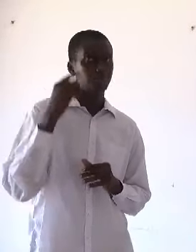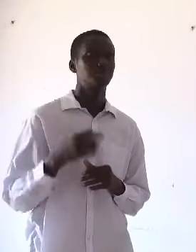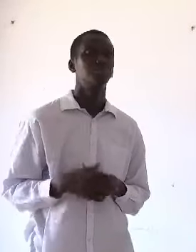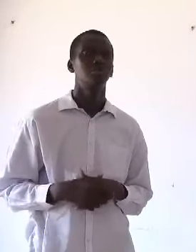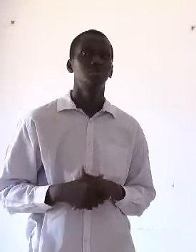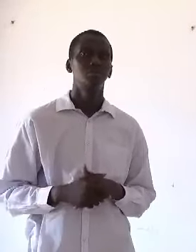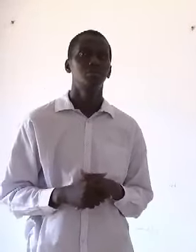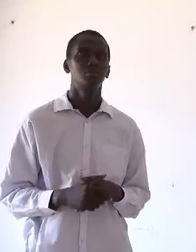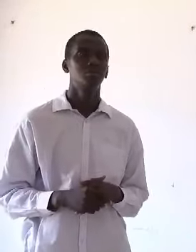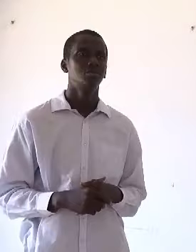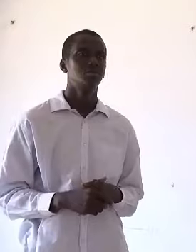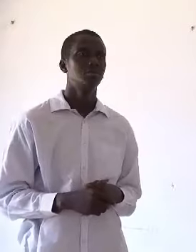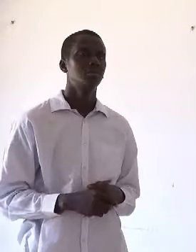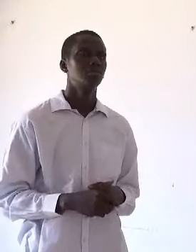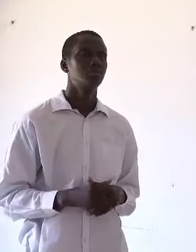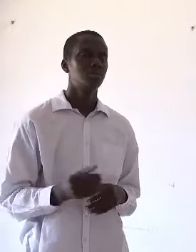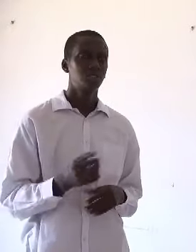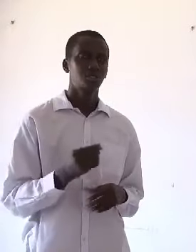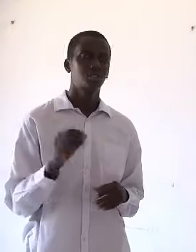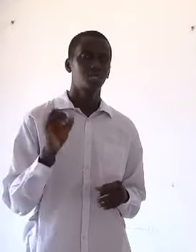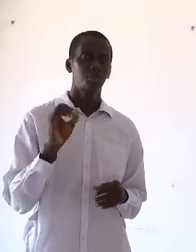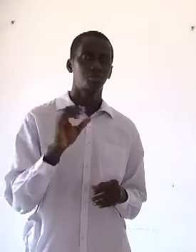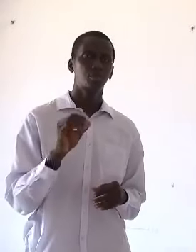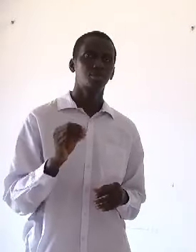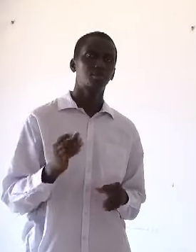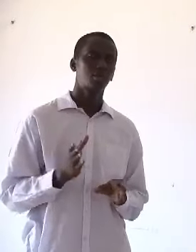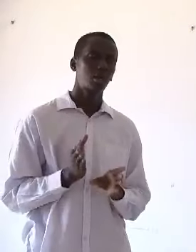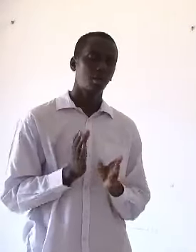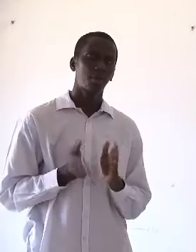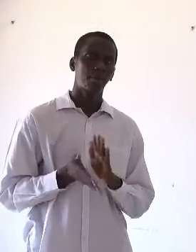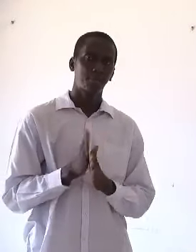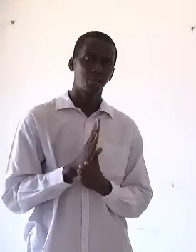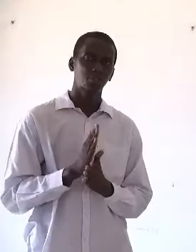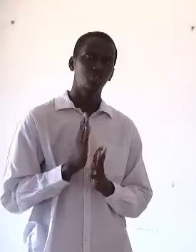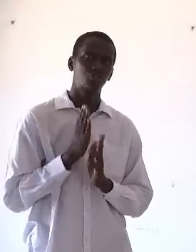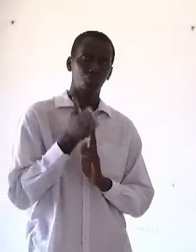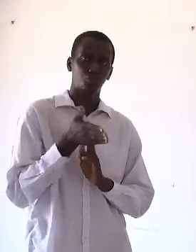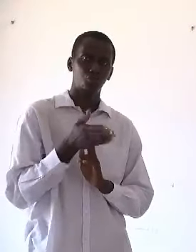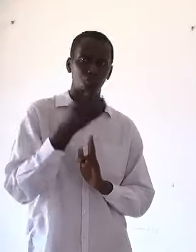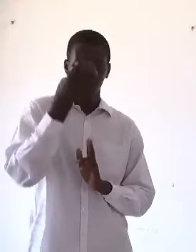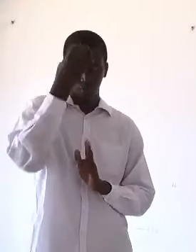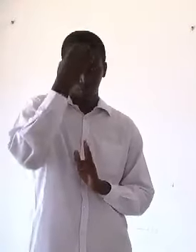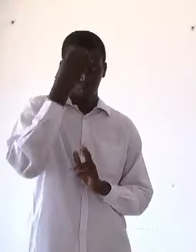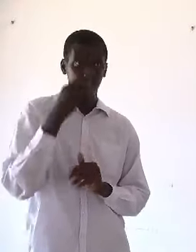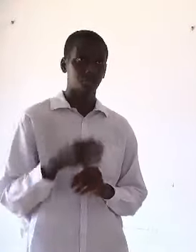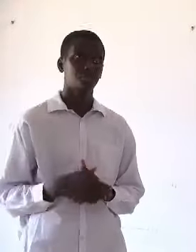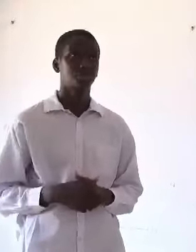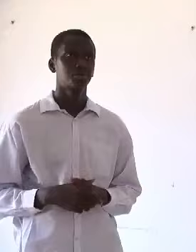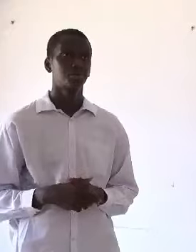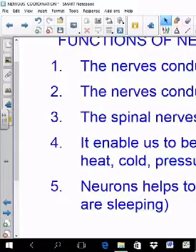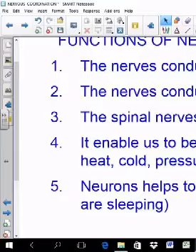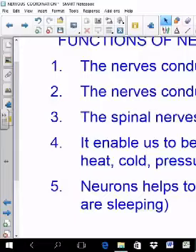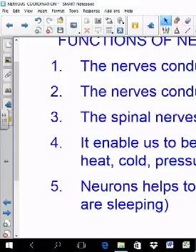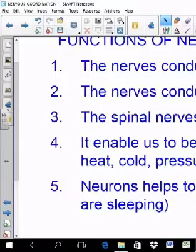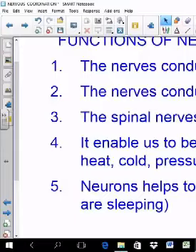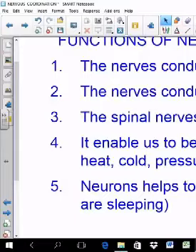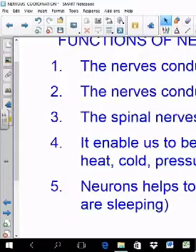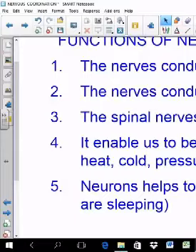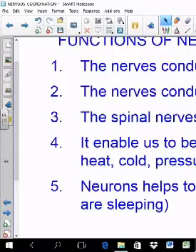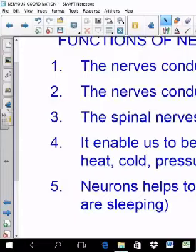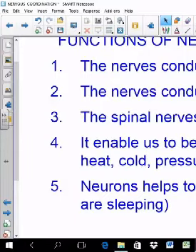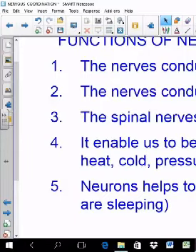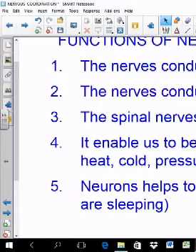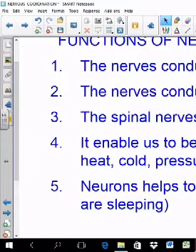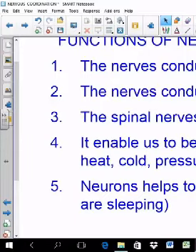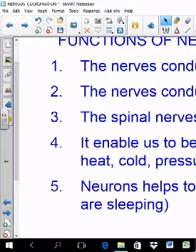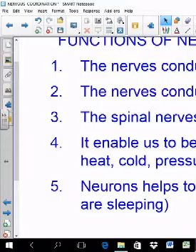brain. So these impulse that are taken are passed to the brain, they are carried by what? Neurons. We also say